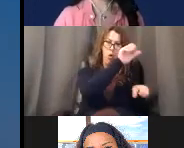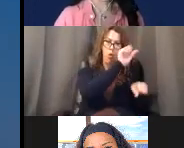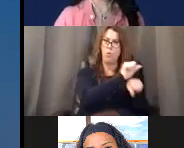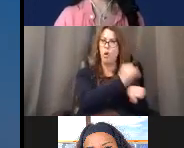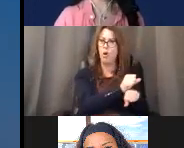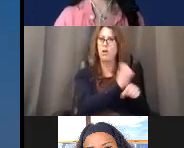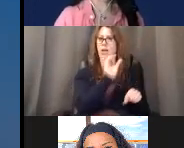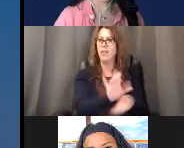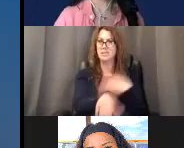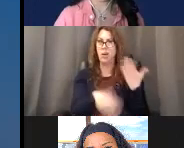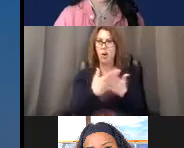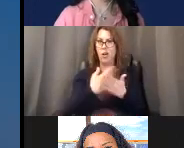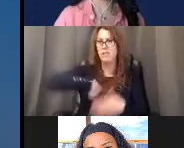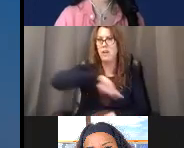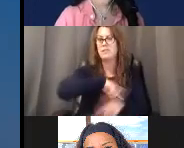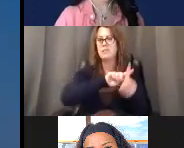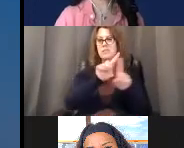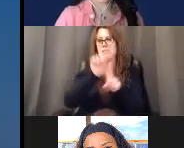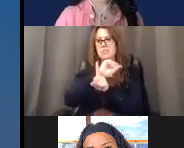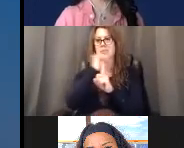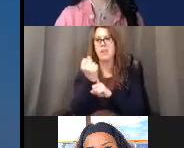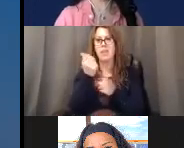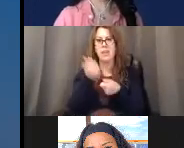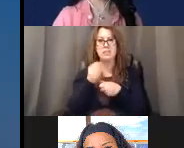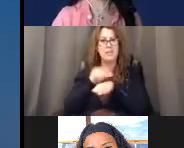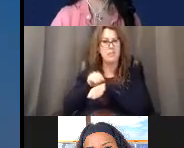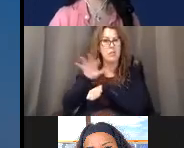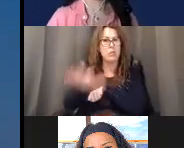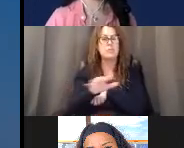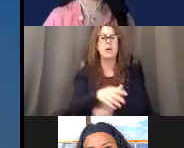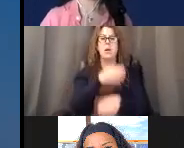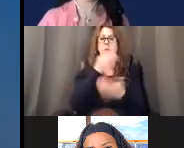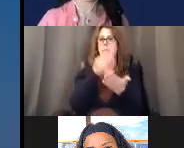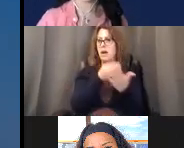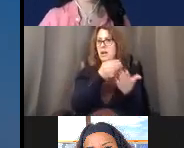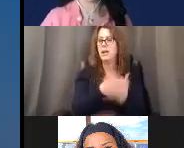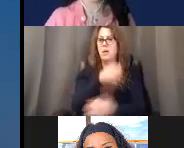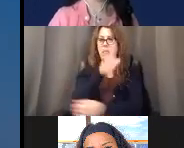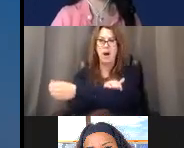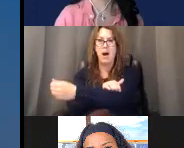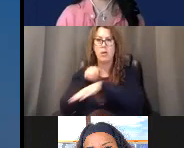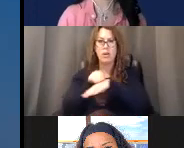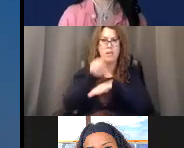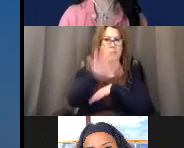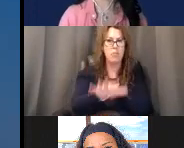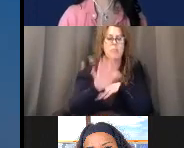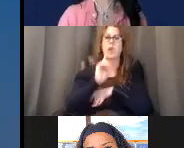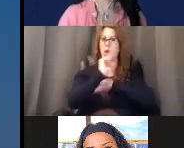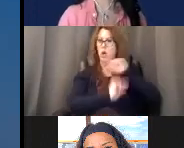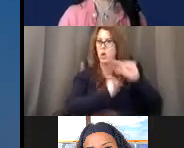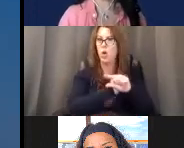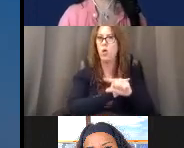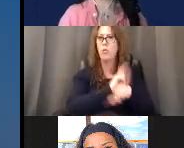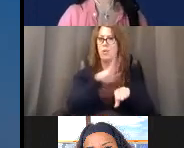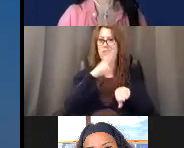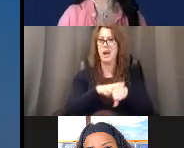these circumstances are shaped by the distribution of money, power, influence, and resources at global, national, and local levels, which